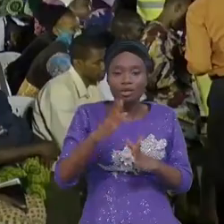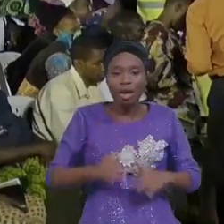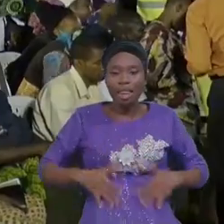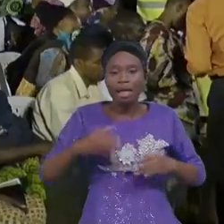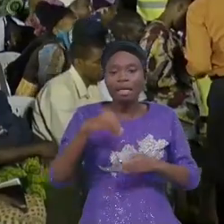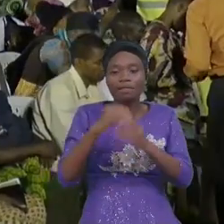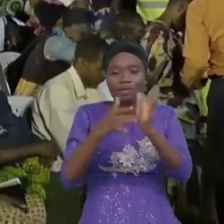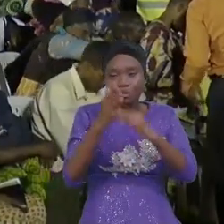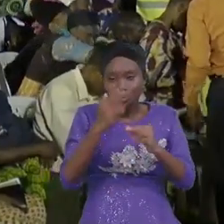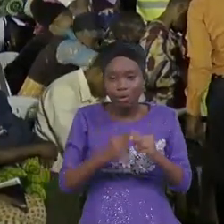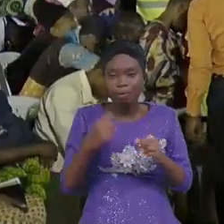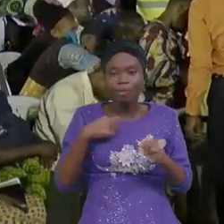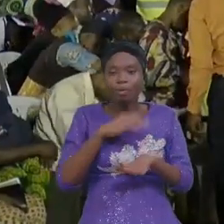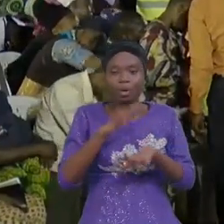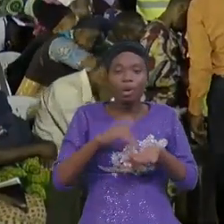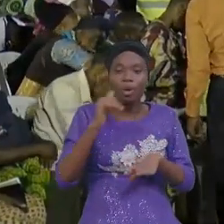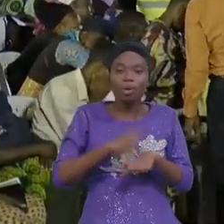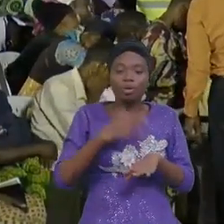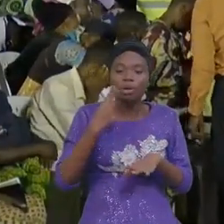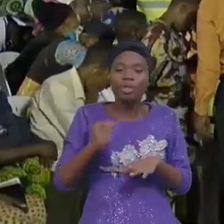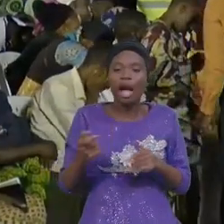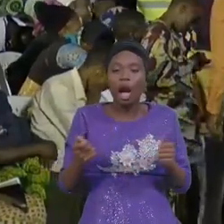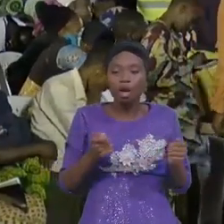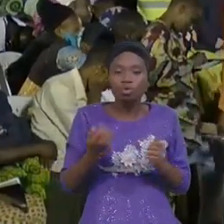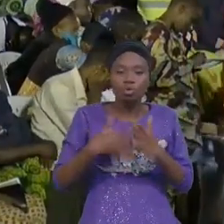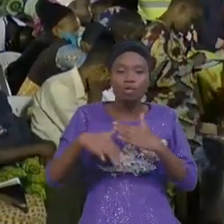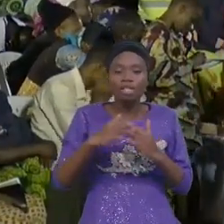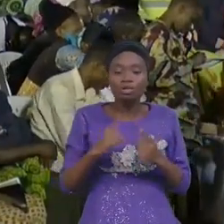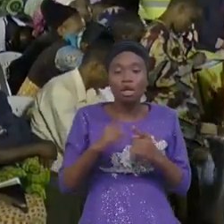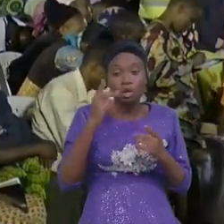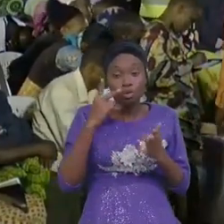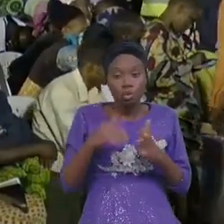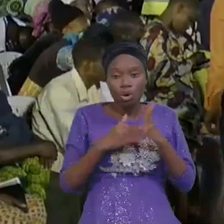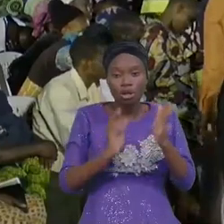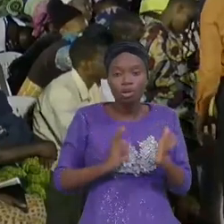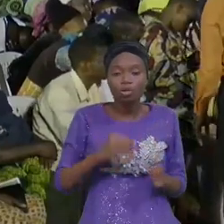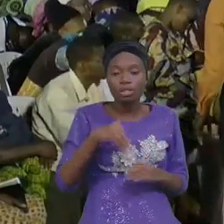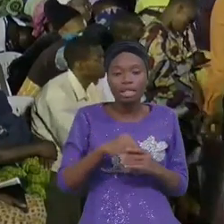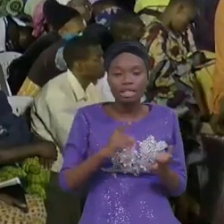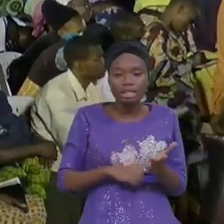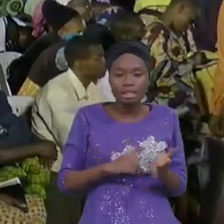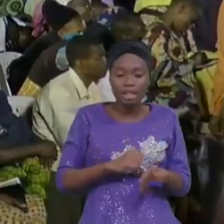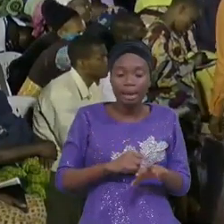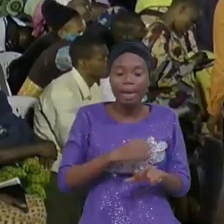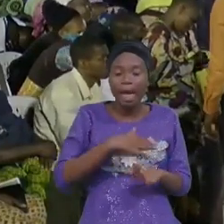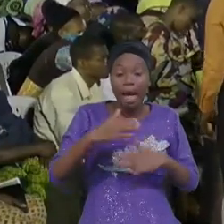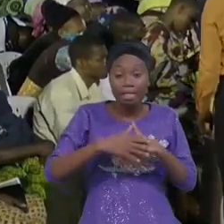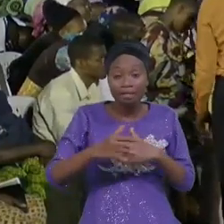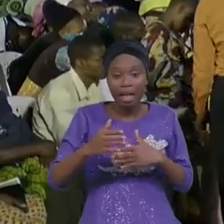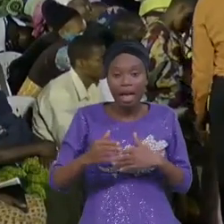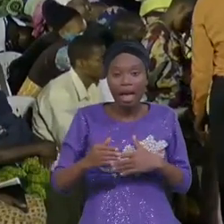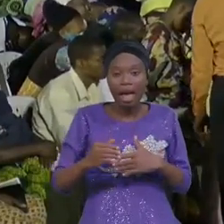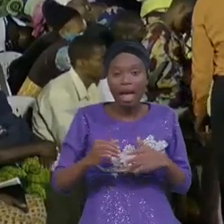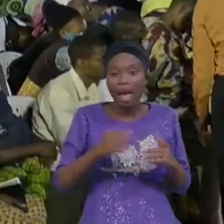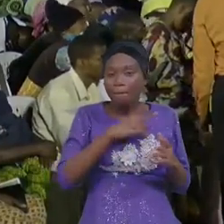name. We call on our moderating overseer tonight to lead us during this time, and then after I'll come back